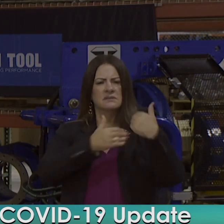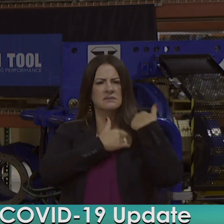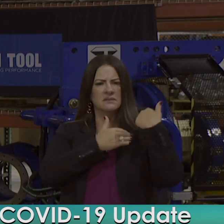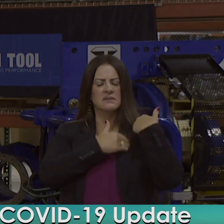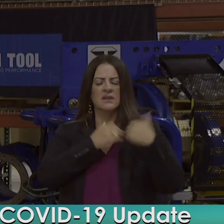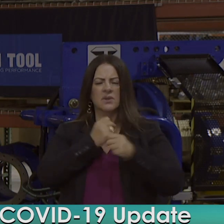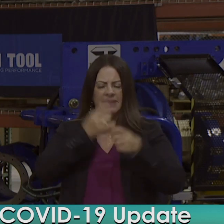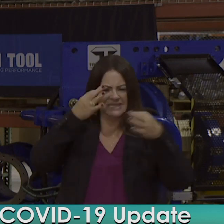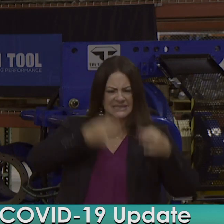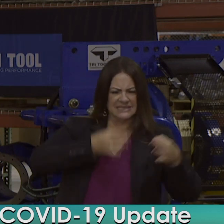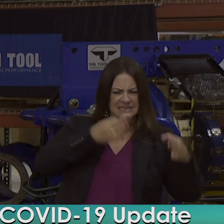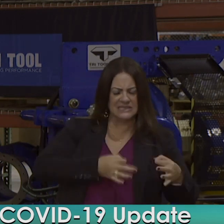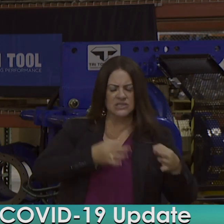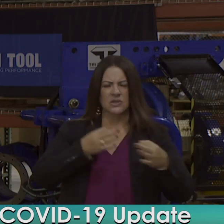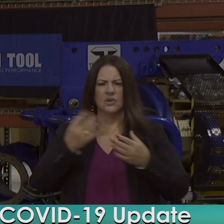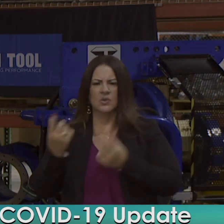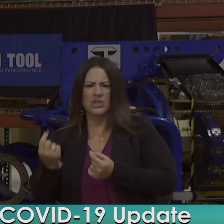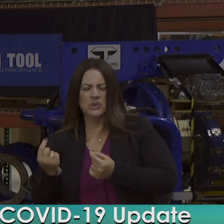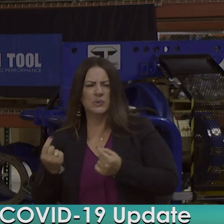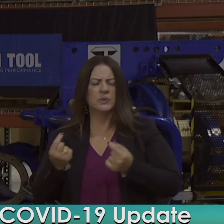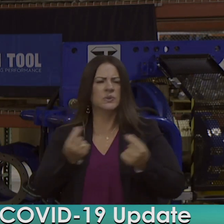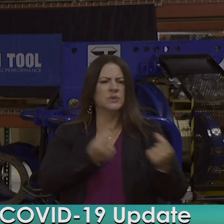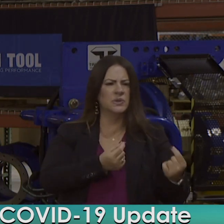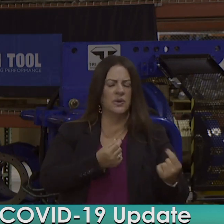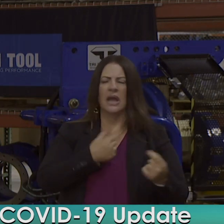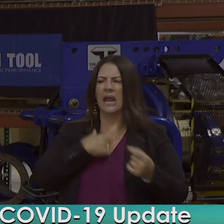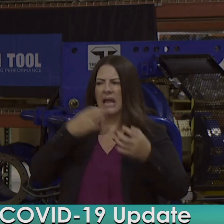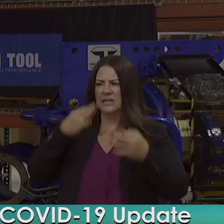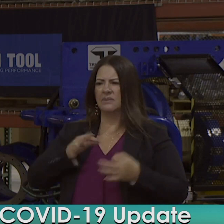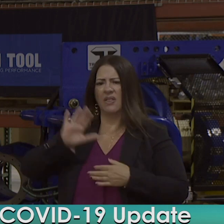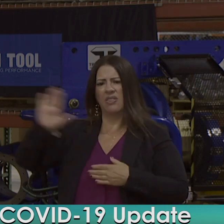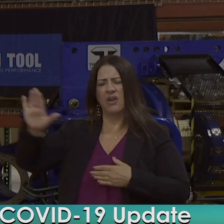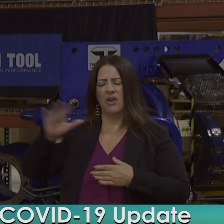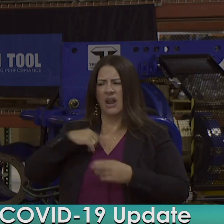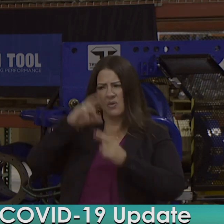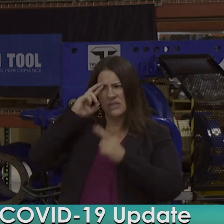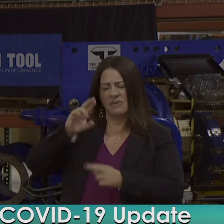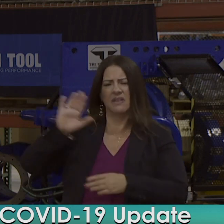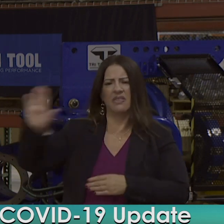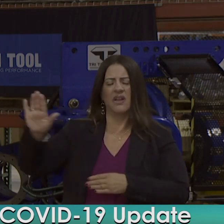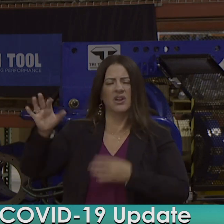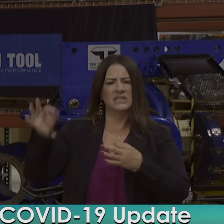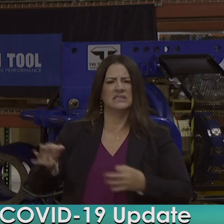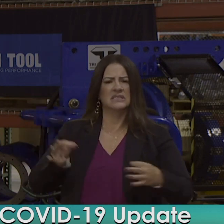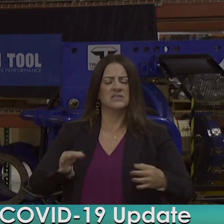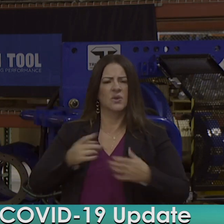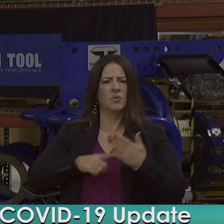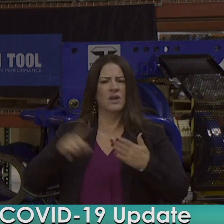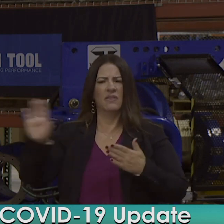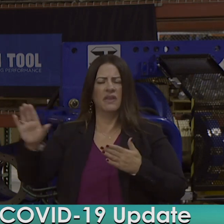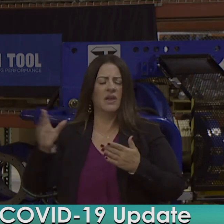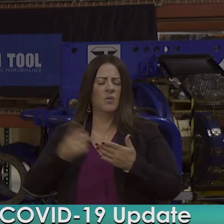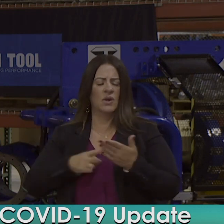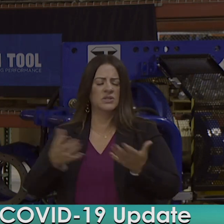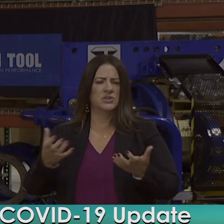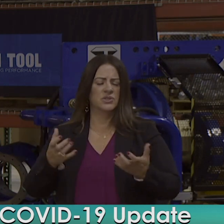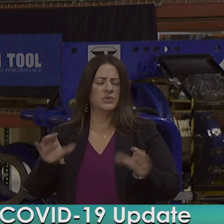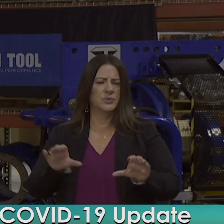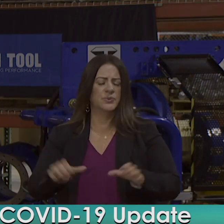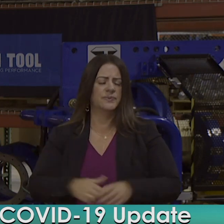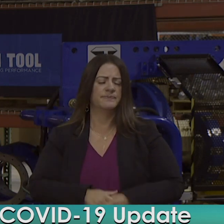decision making, and I respect their determinations based upon their particular insight and their expertise.